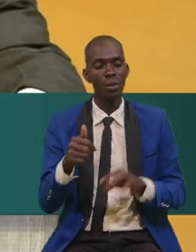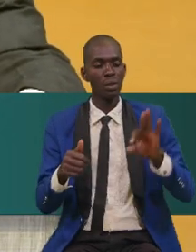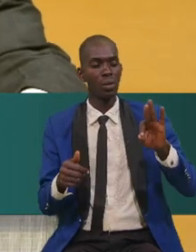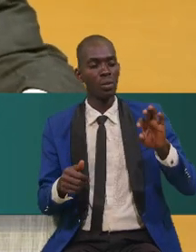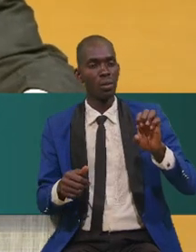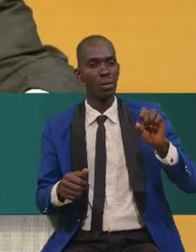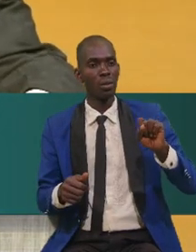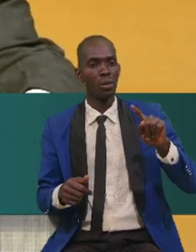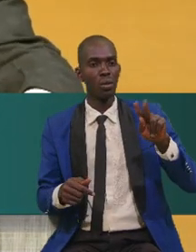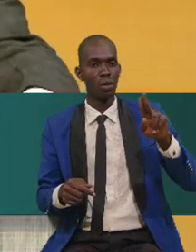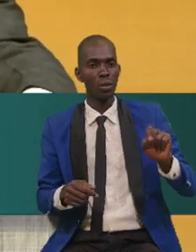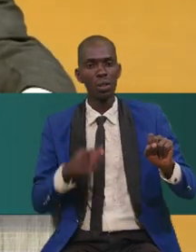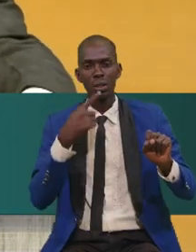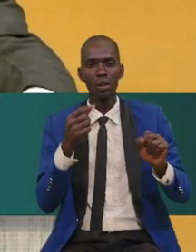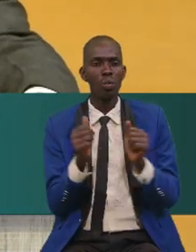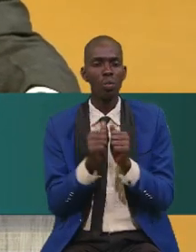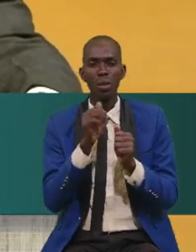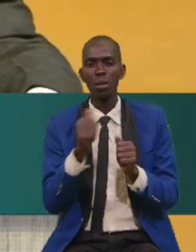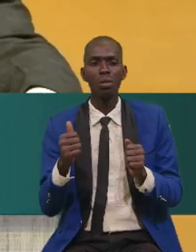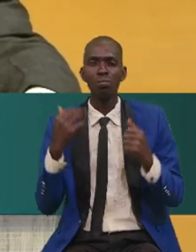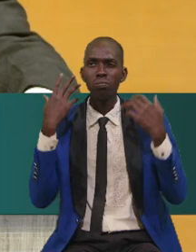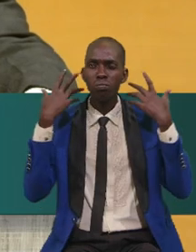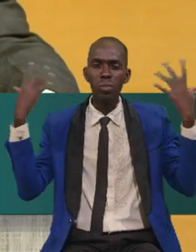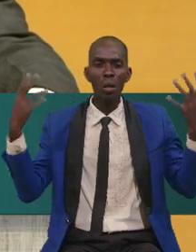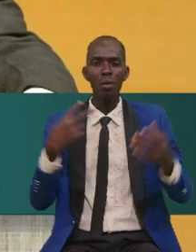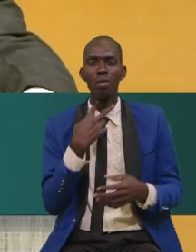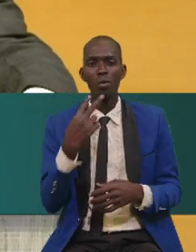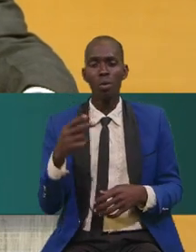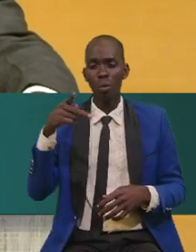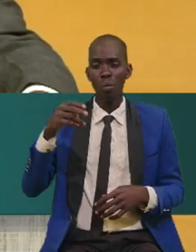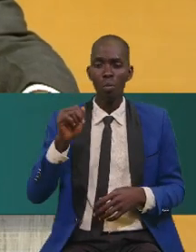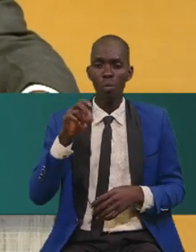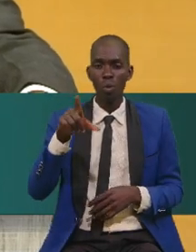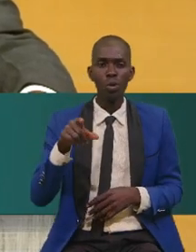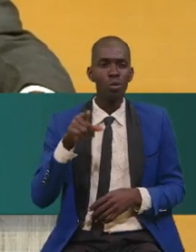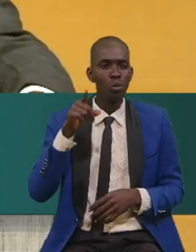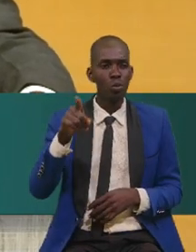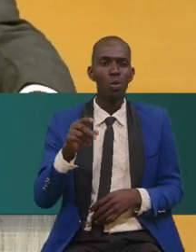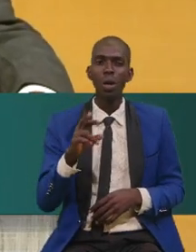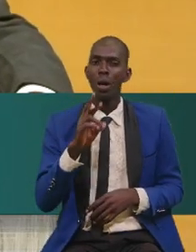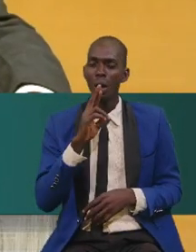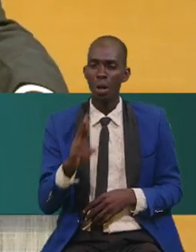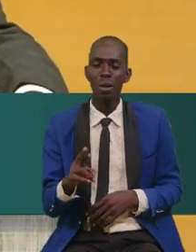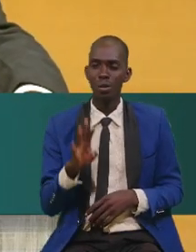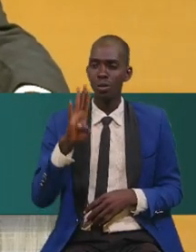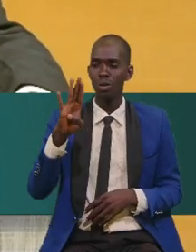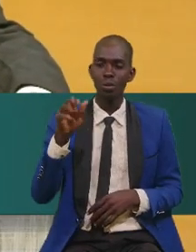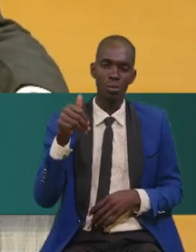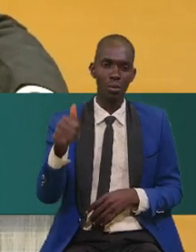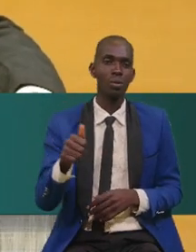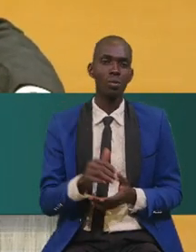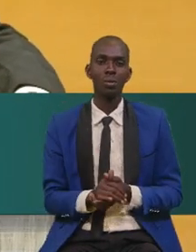voice, Paul, thou art beside thyself. Much